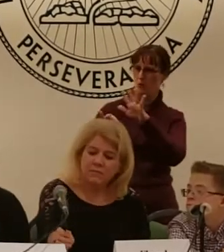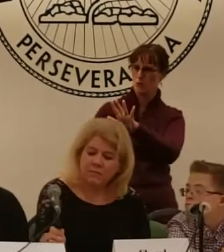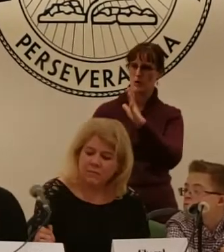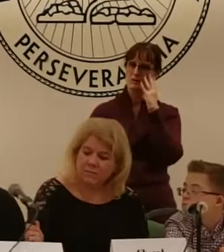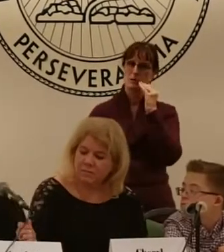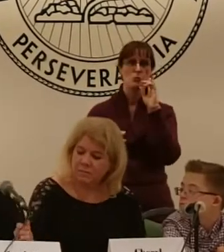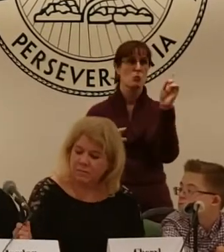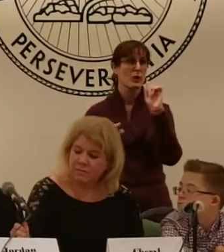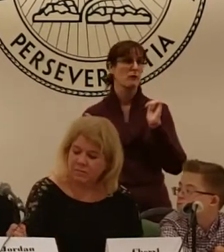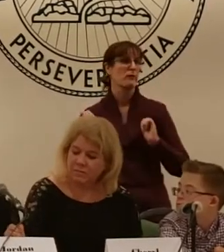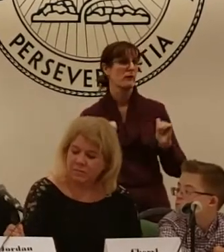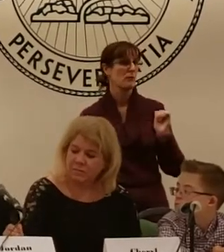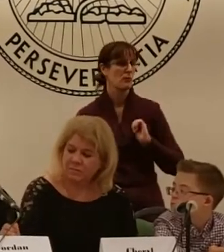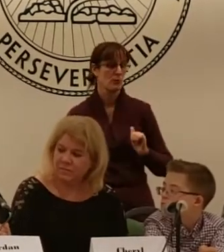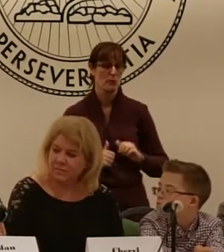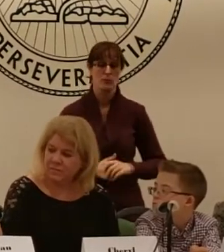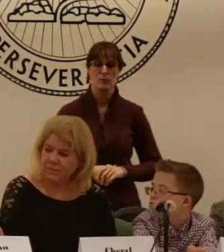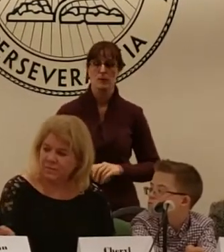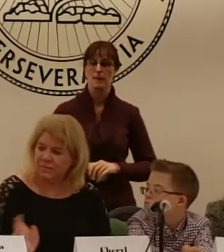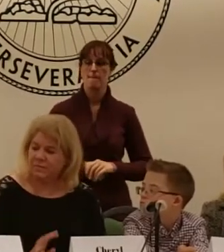experience?